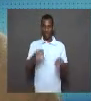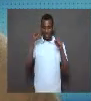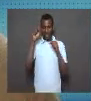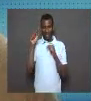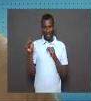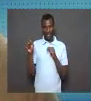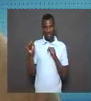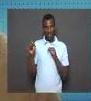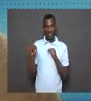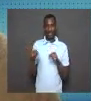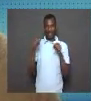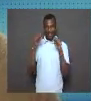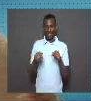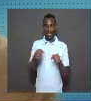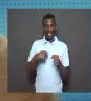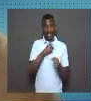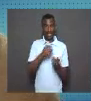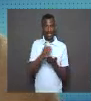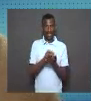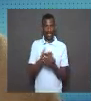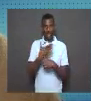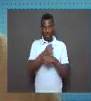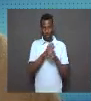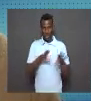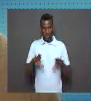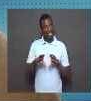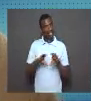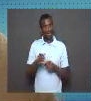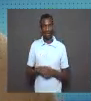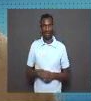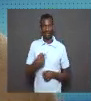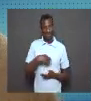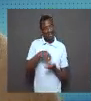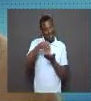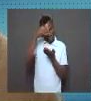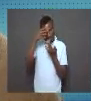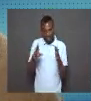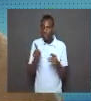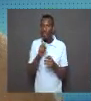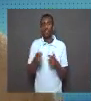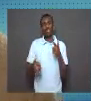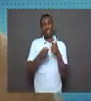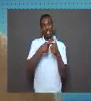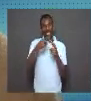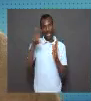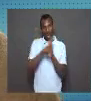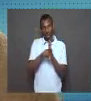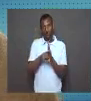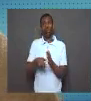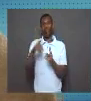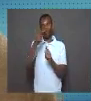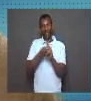This concludes our lesson for today. We have learned about the second law